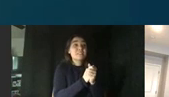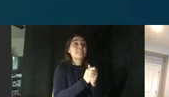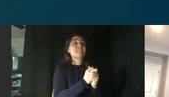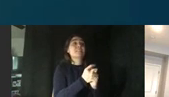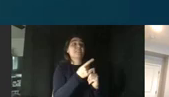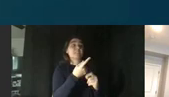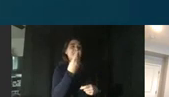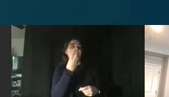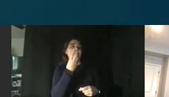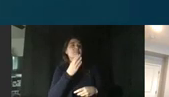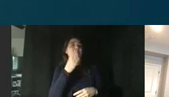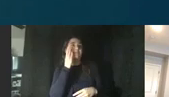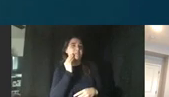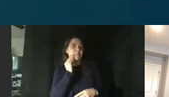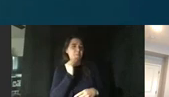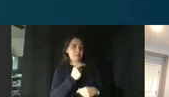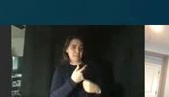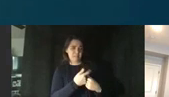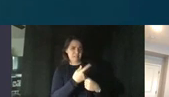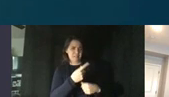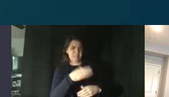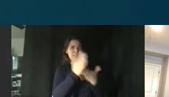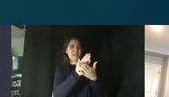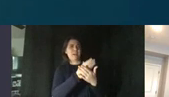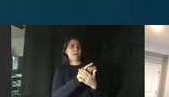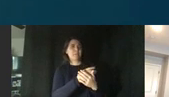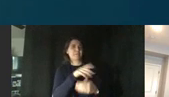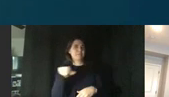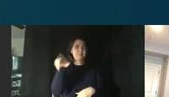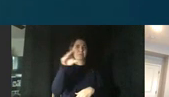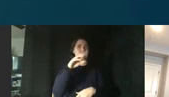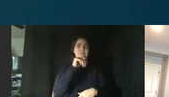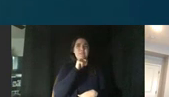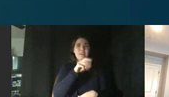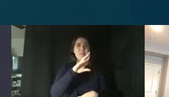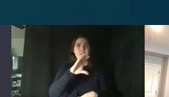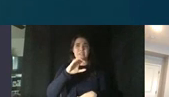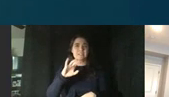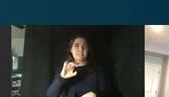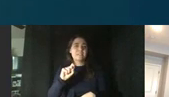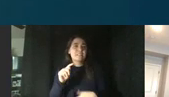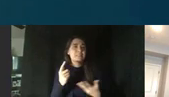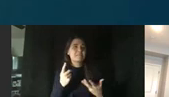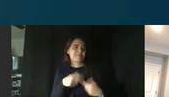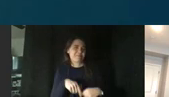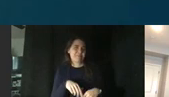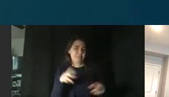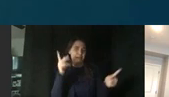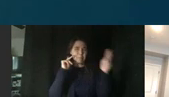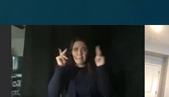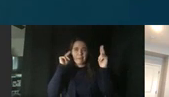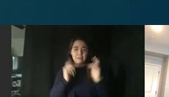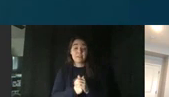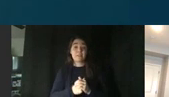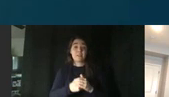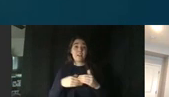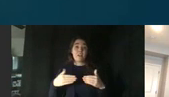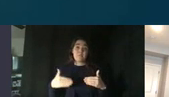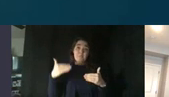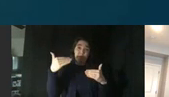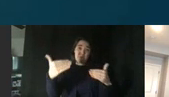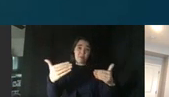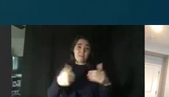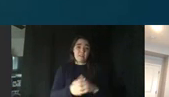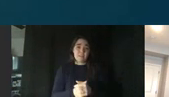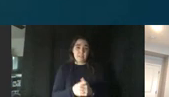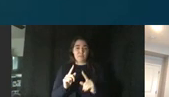being paranoid. Stop. Not everyone's racist. And then as time on and, you know, he'd go to the store with me